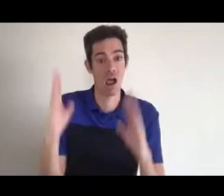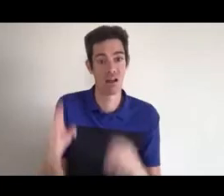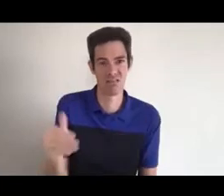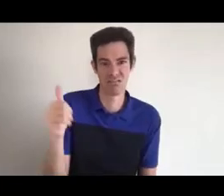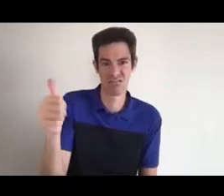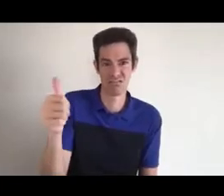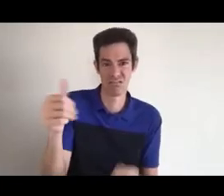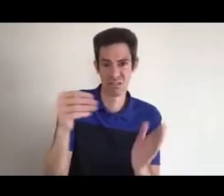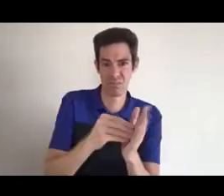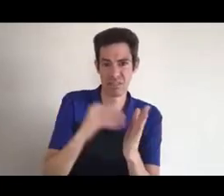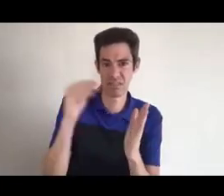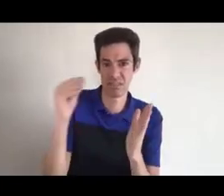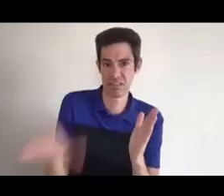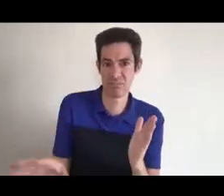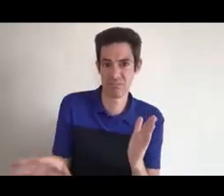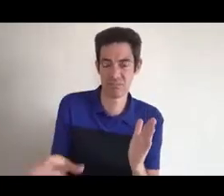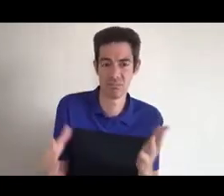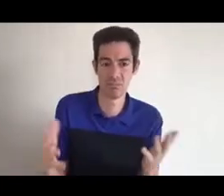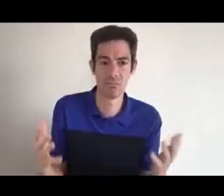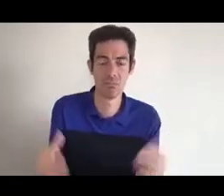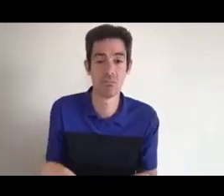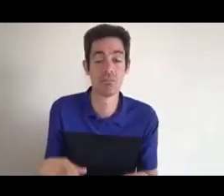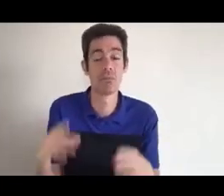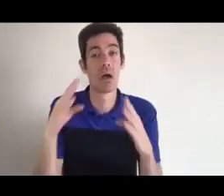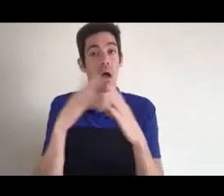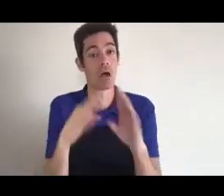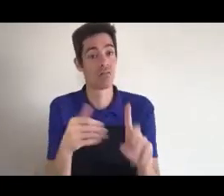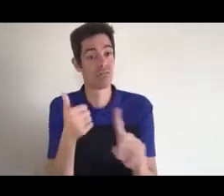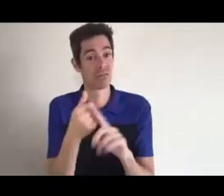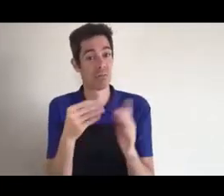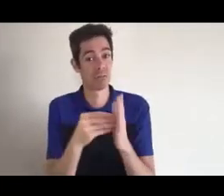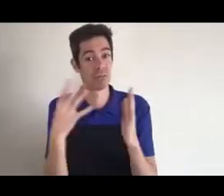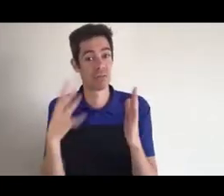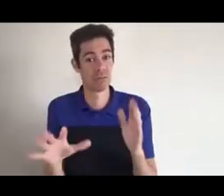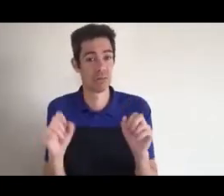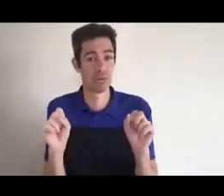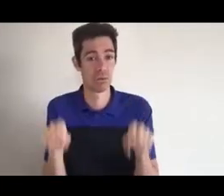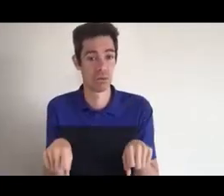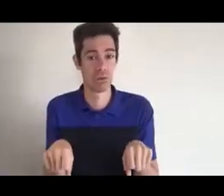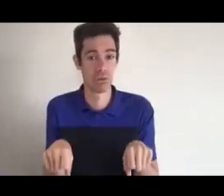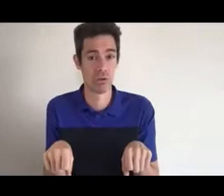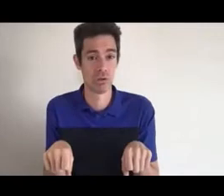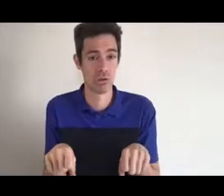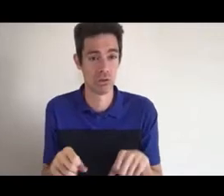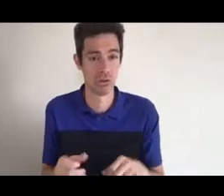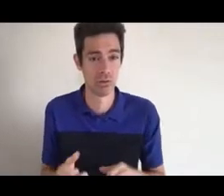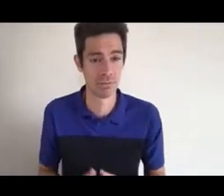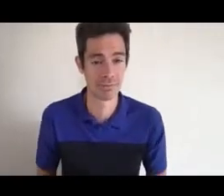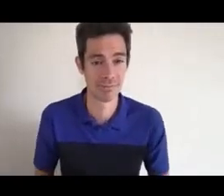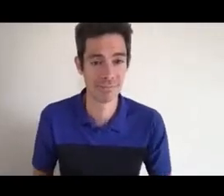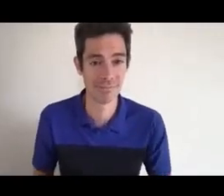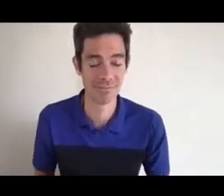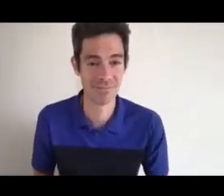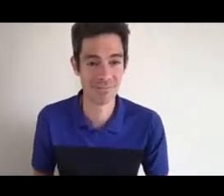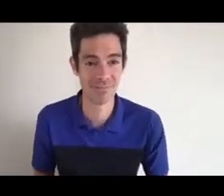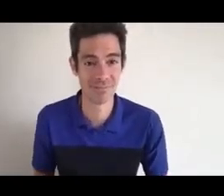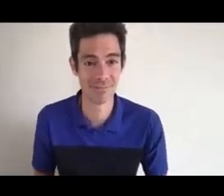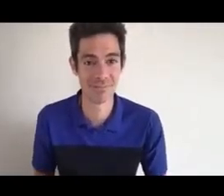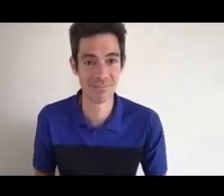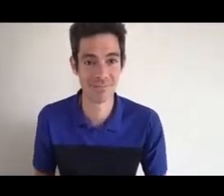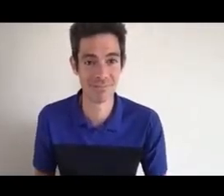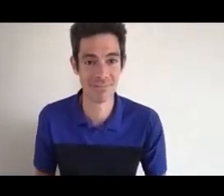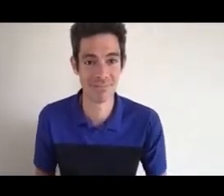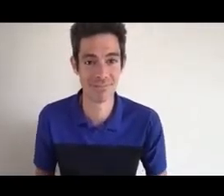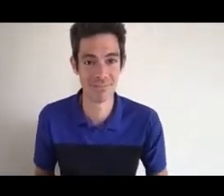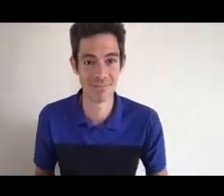are expensive, or houses are expensive. So you could say the house itself is